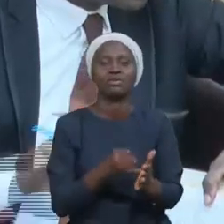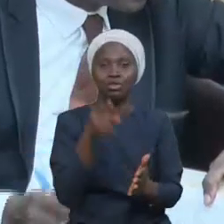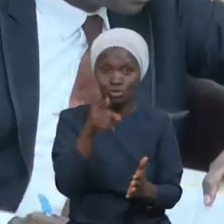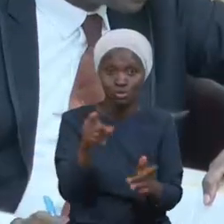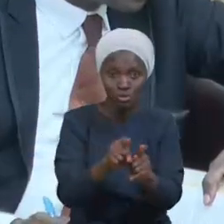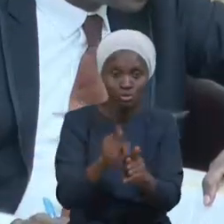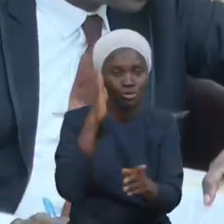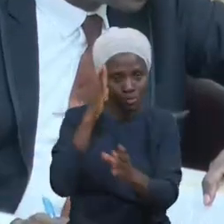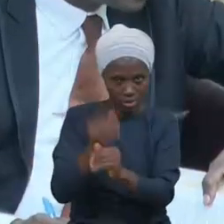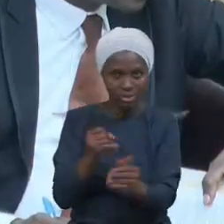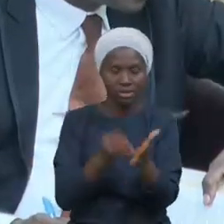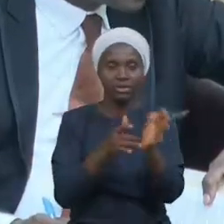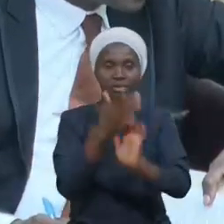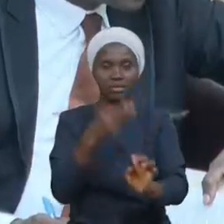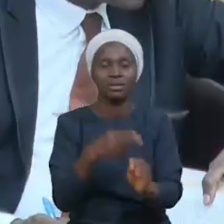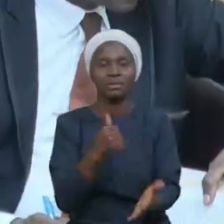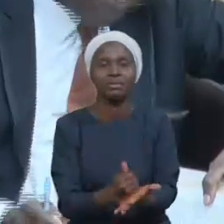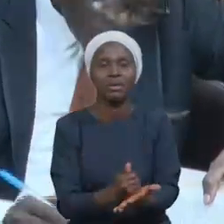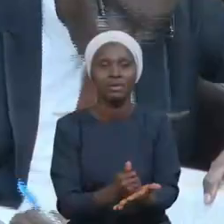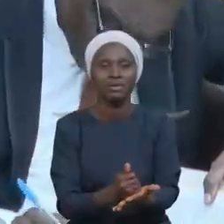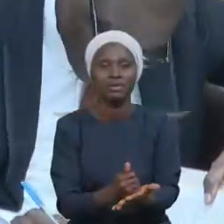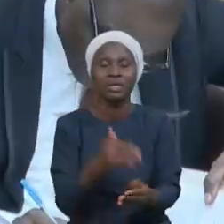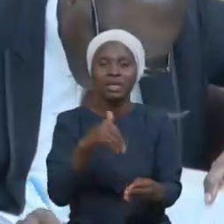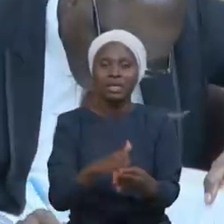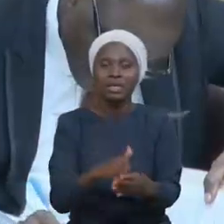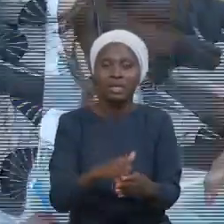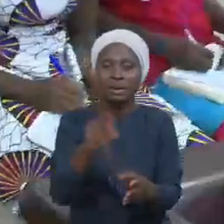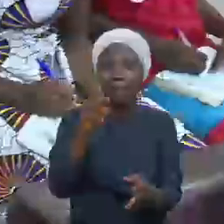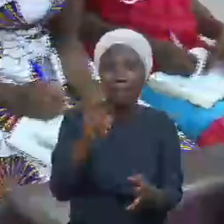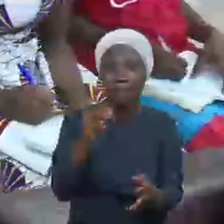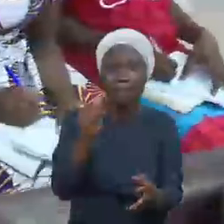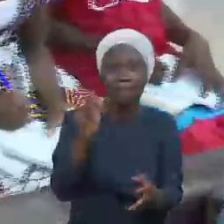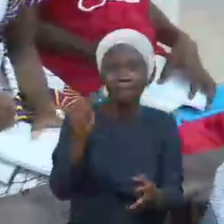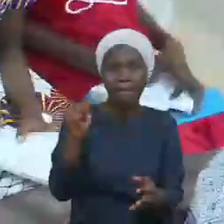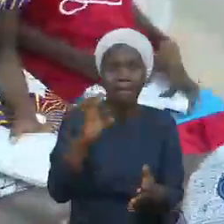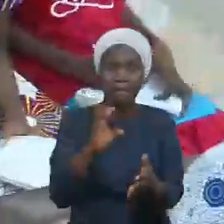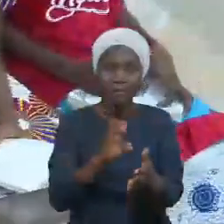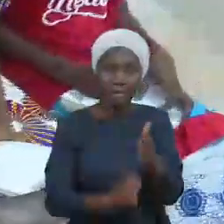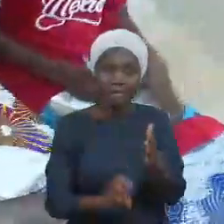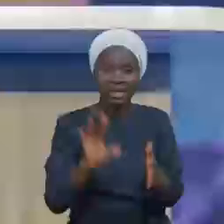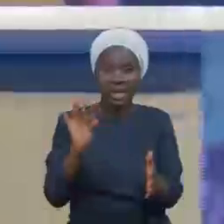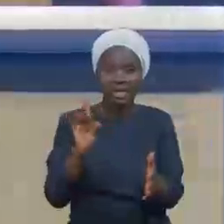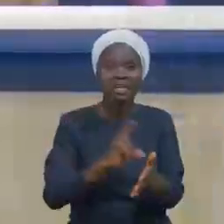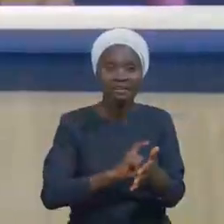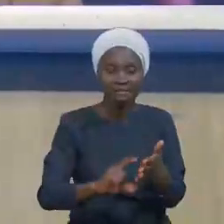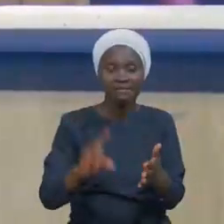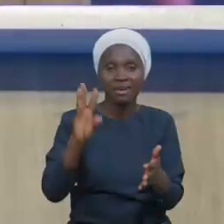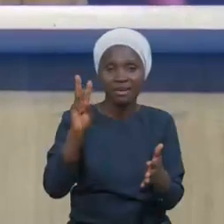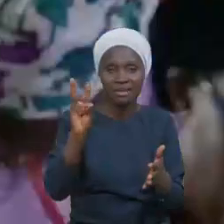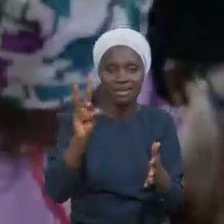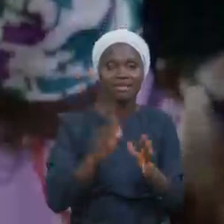it. Matthew chapter 8, I'm reading from verse 16. In Matthew